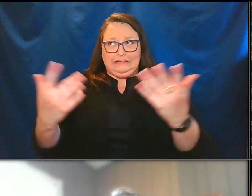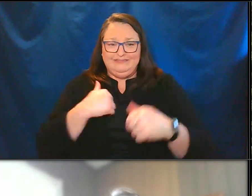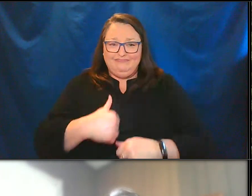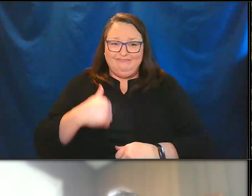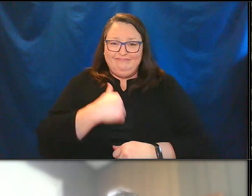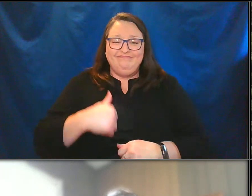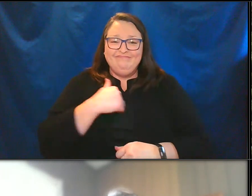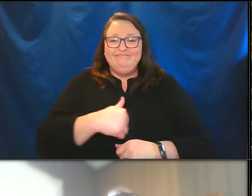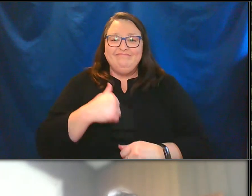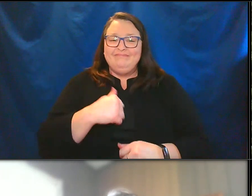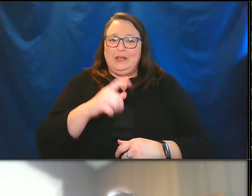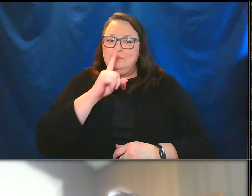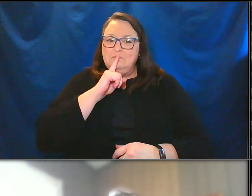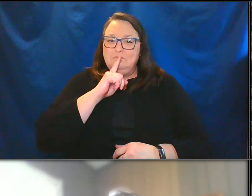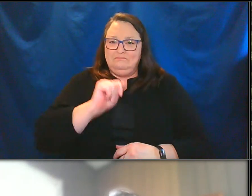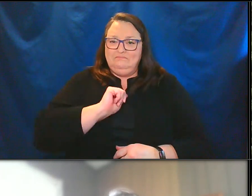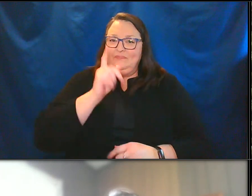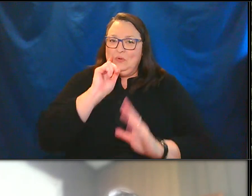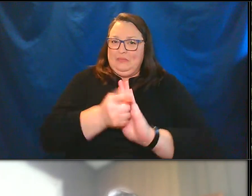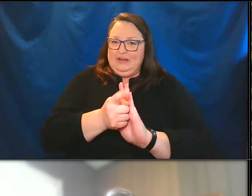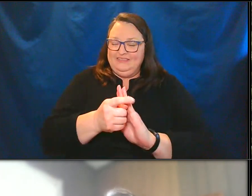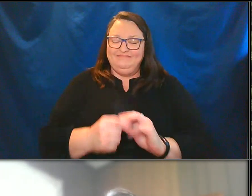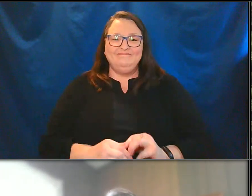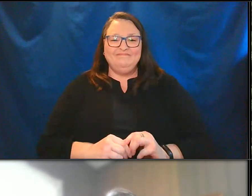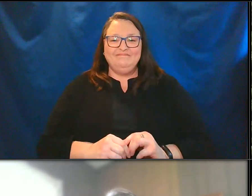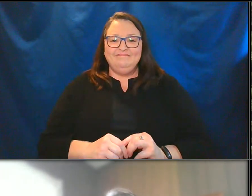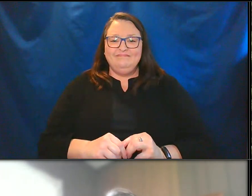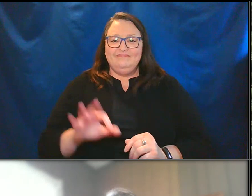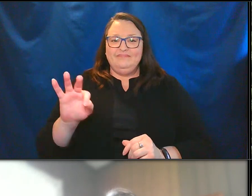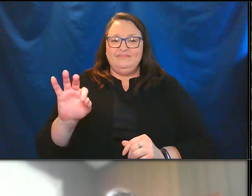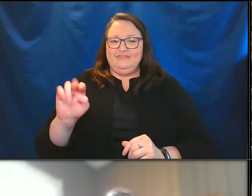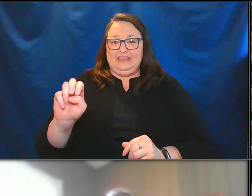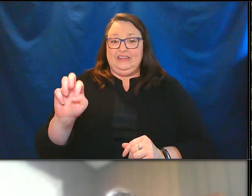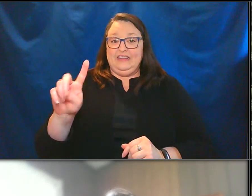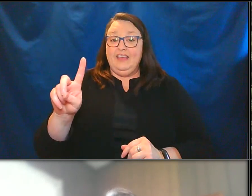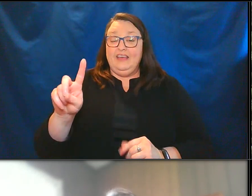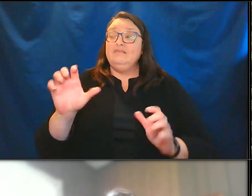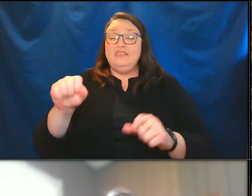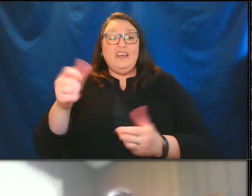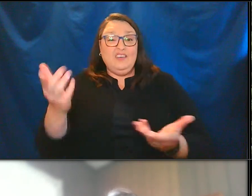I'm going to go on mute for just a second. We had a fire alarm yesterday